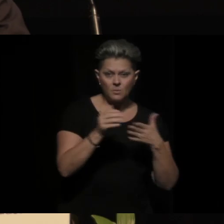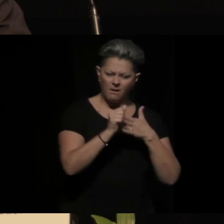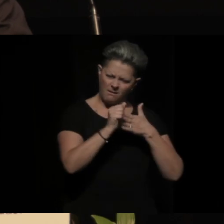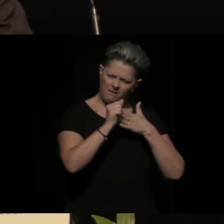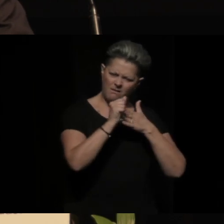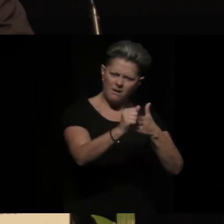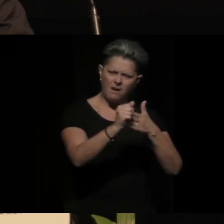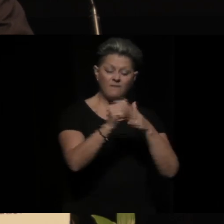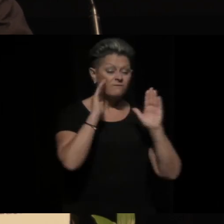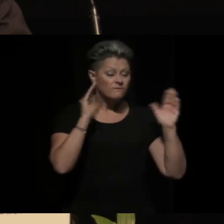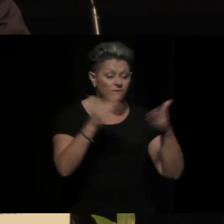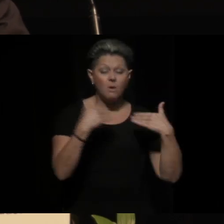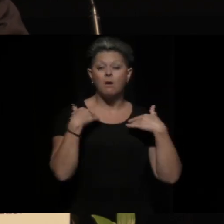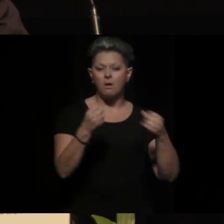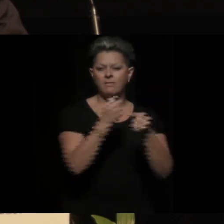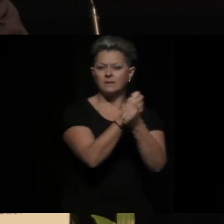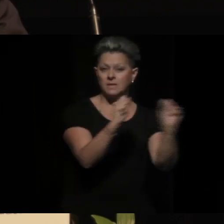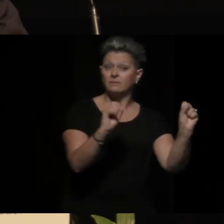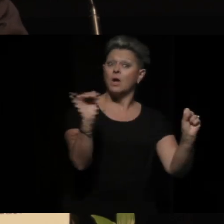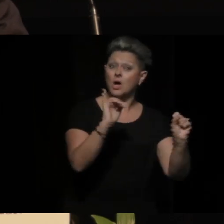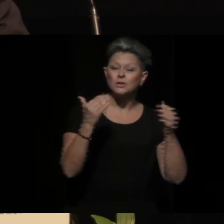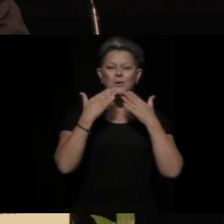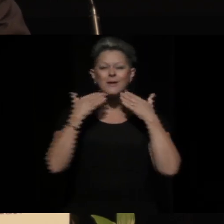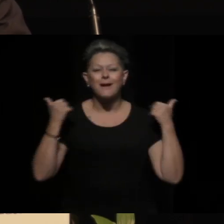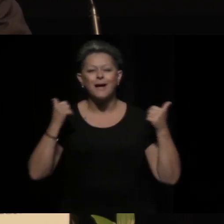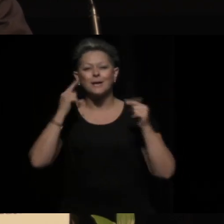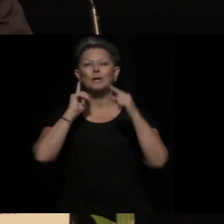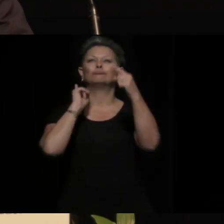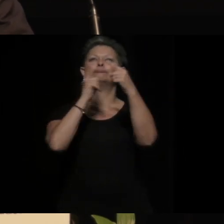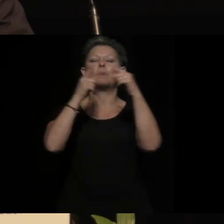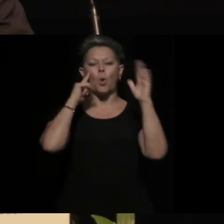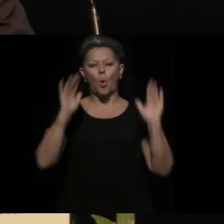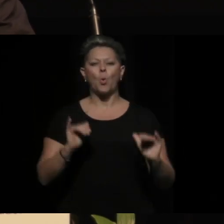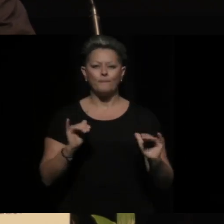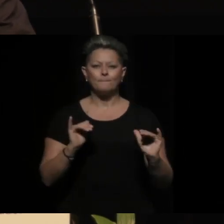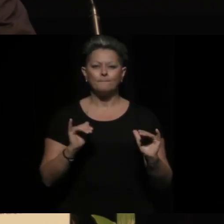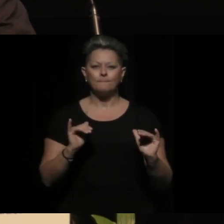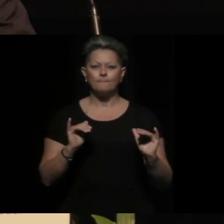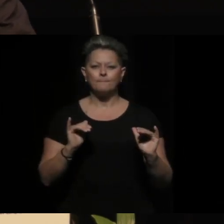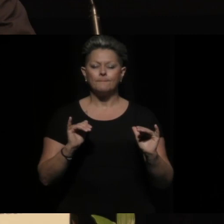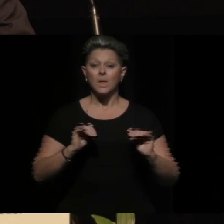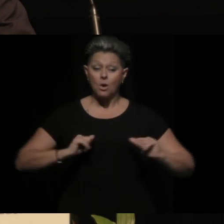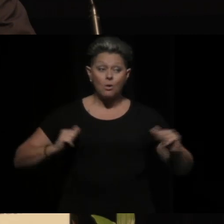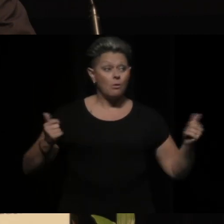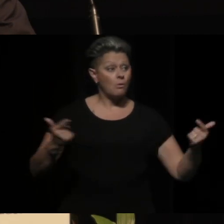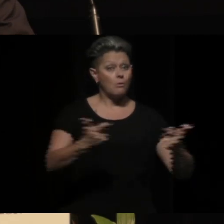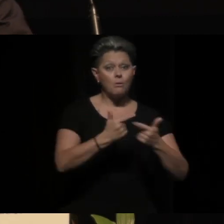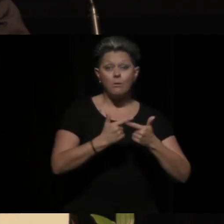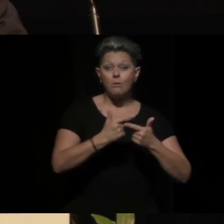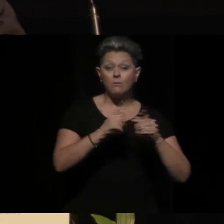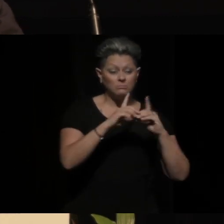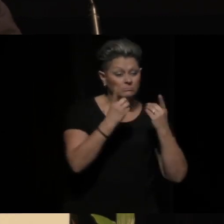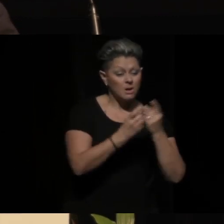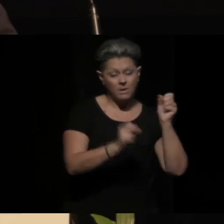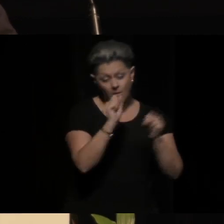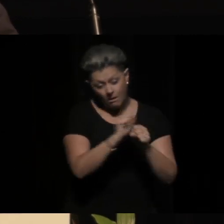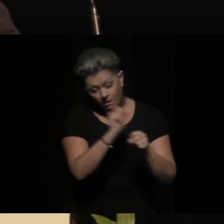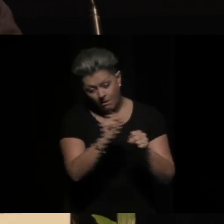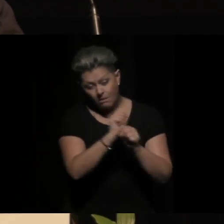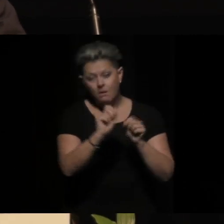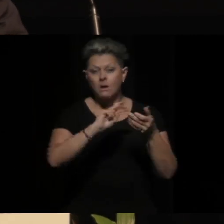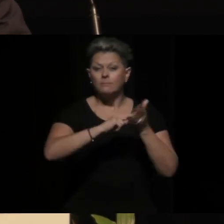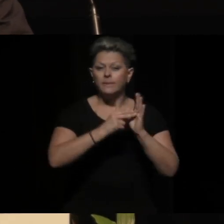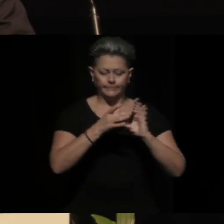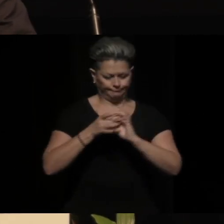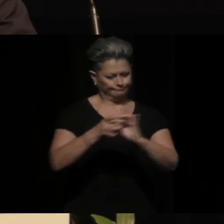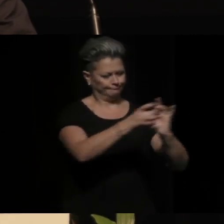focus, but also with kindness and hope. Everyone working in the department demonstrated a shared sense of